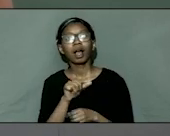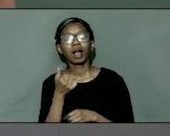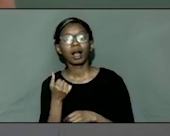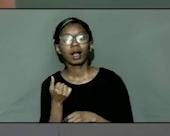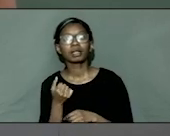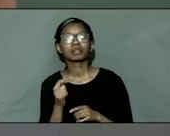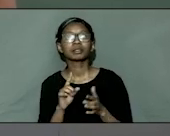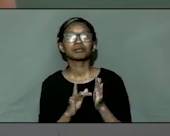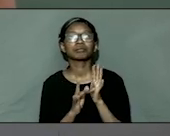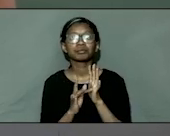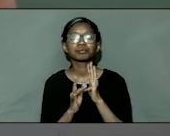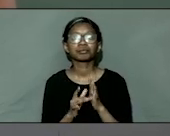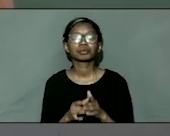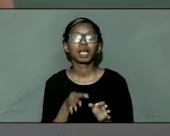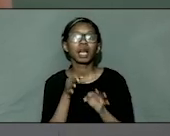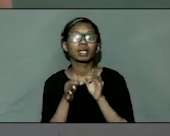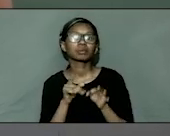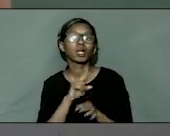do snakes